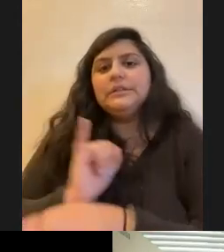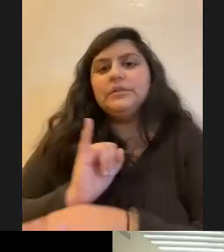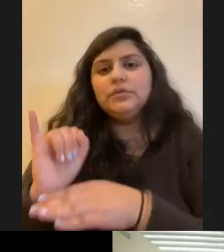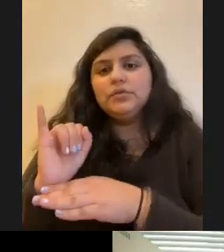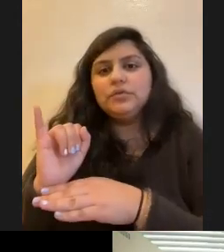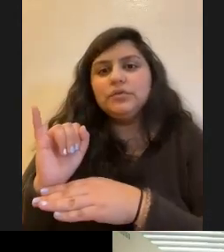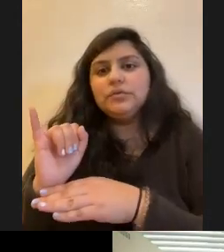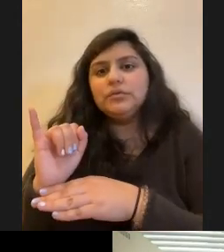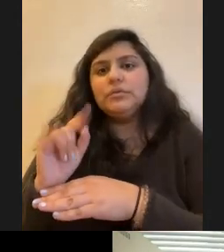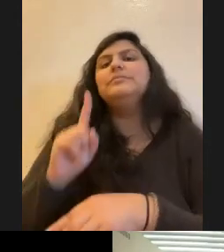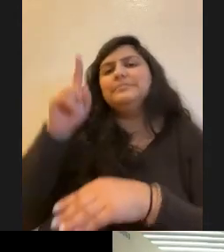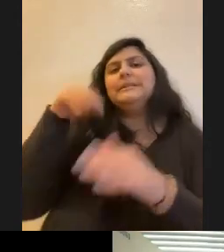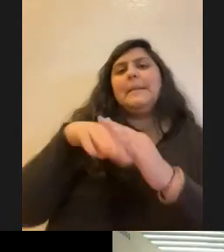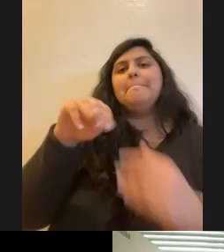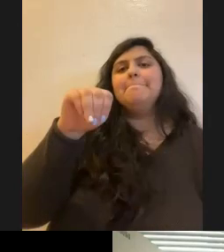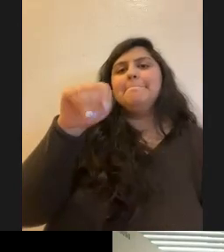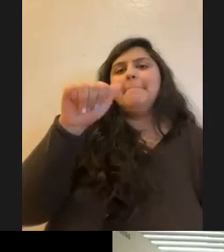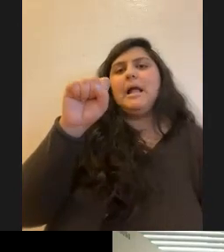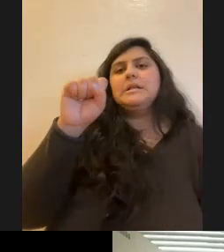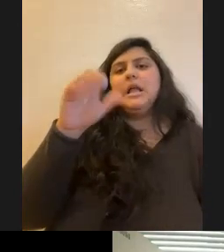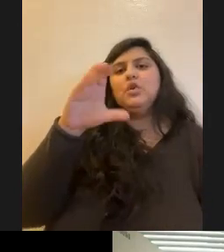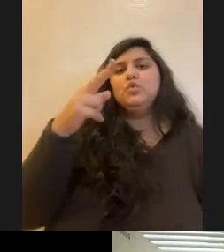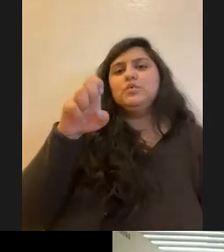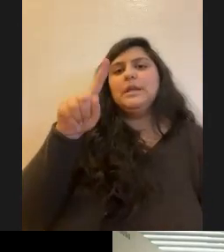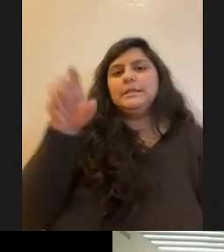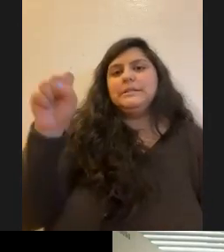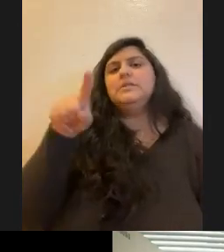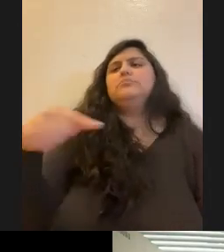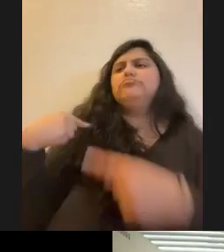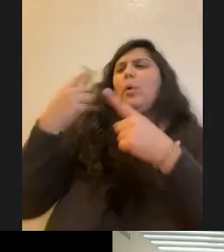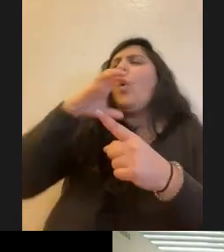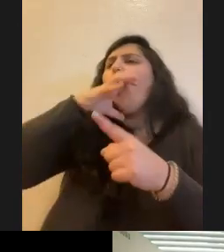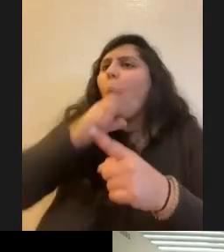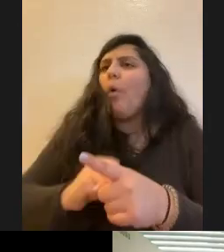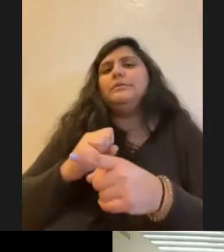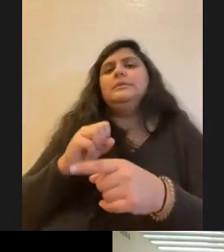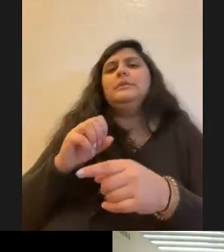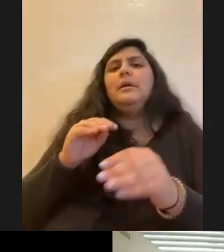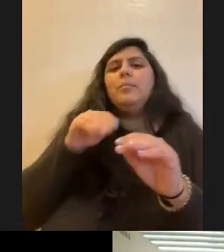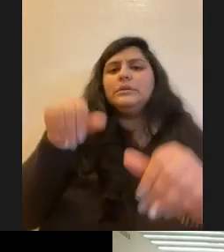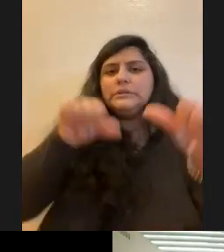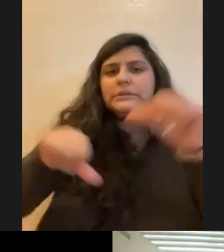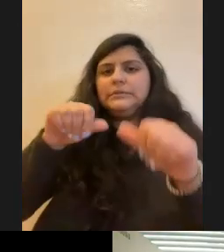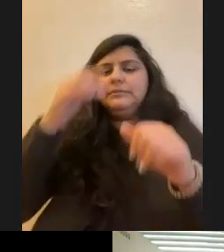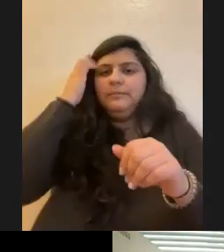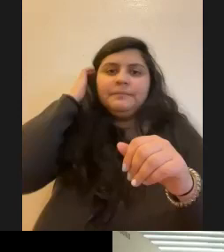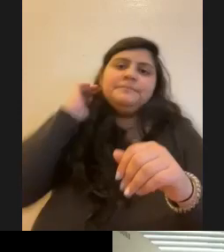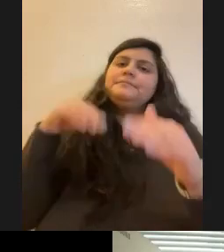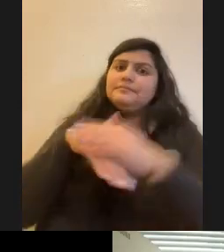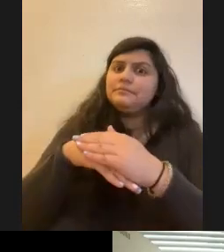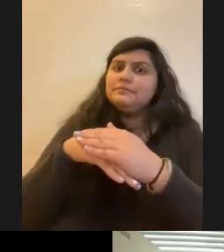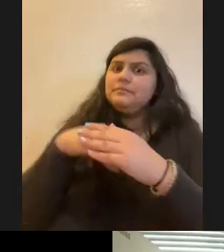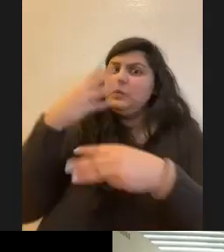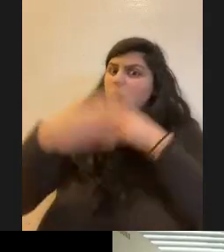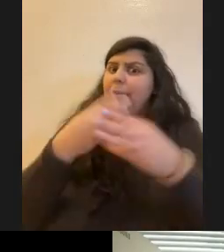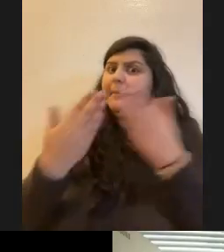It's up in Massachusetts. It's one of the oldest marine science institutions, I believe, in the world, but I think absolutely in the US. And they just had a cool shirt,